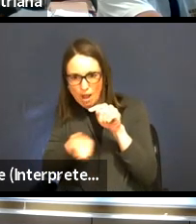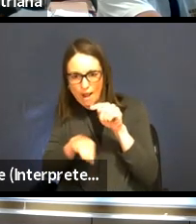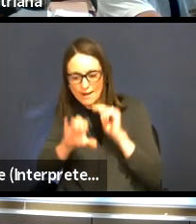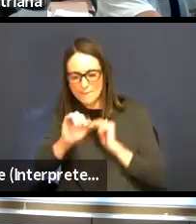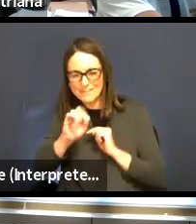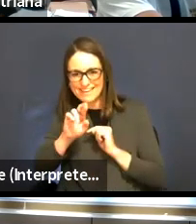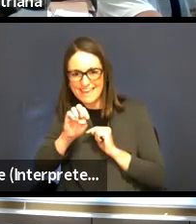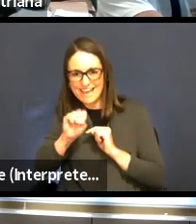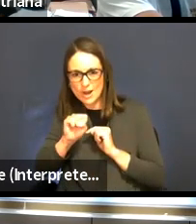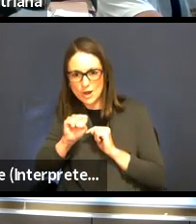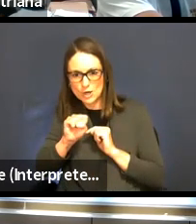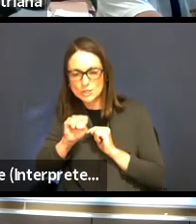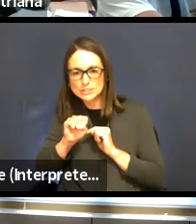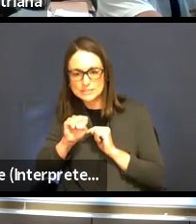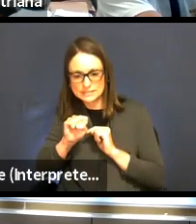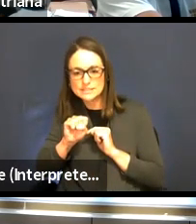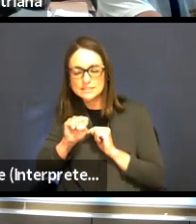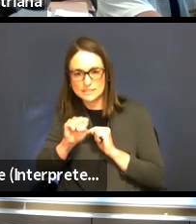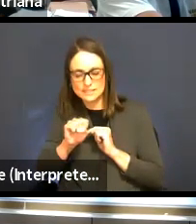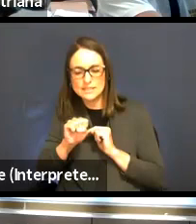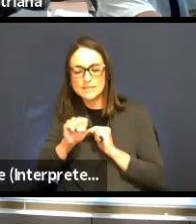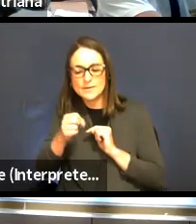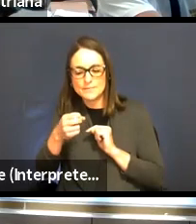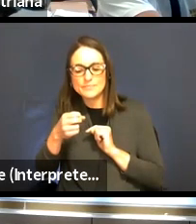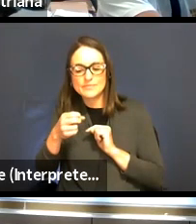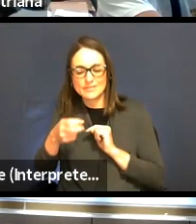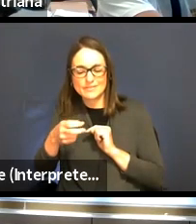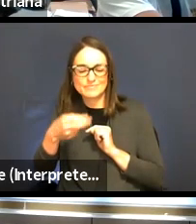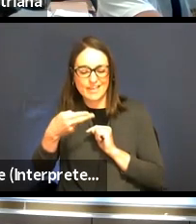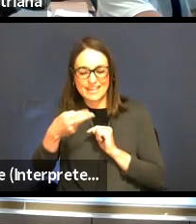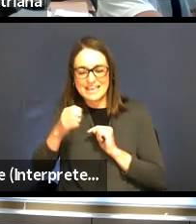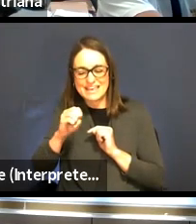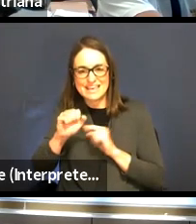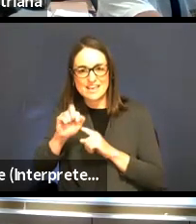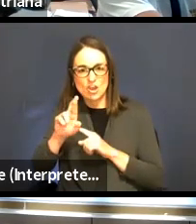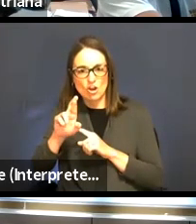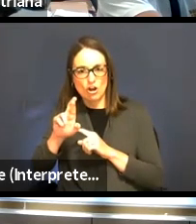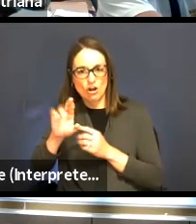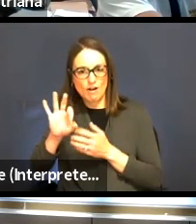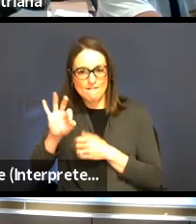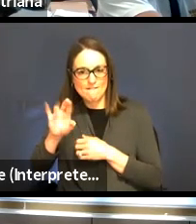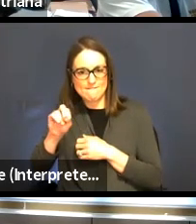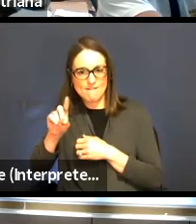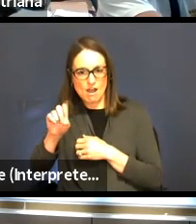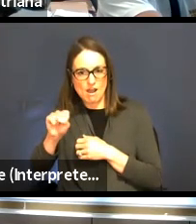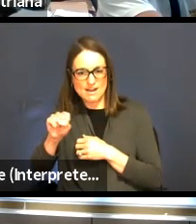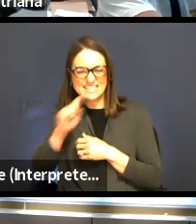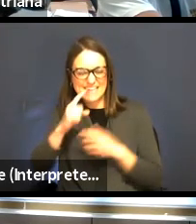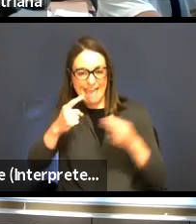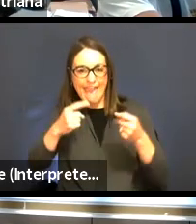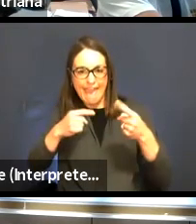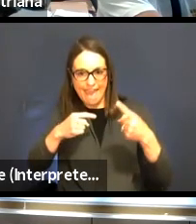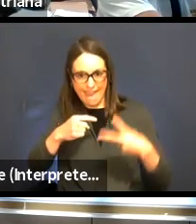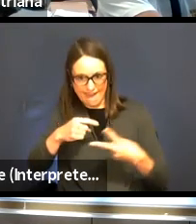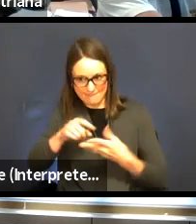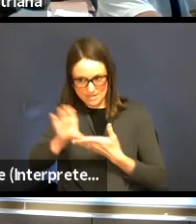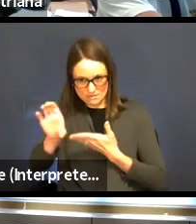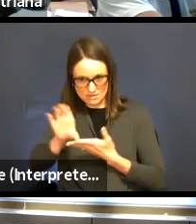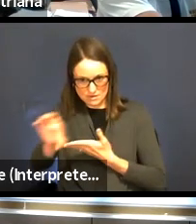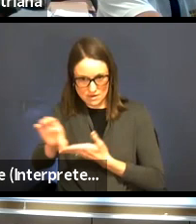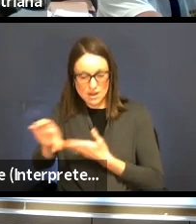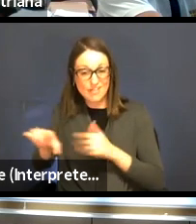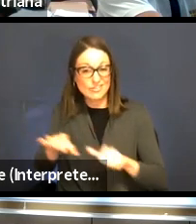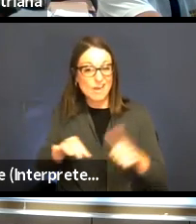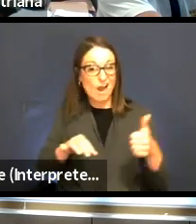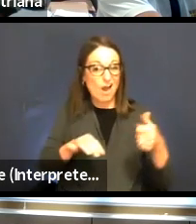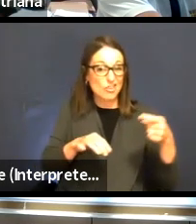higher education emergency relief funds, with half of that being distributed to students, as you just articulated, and the other